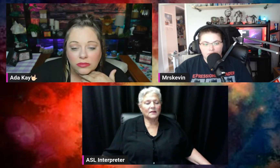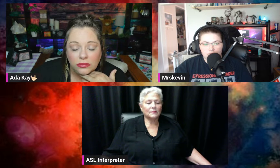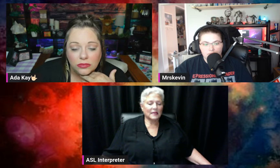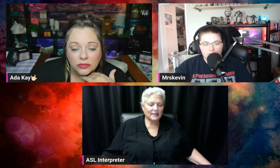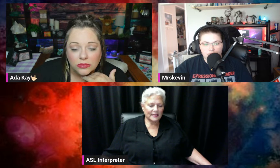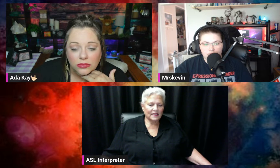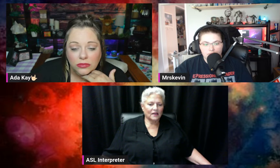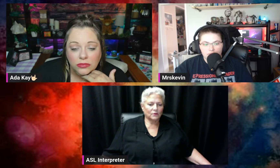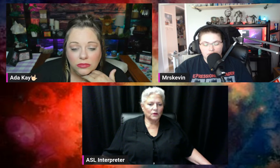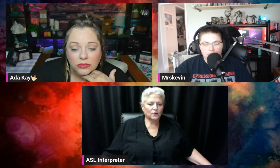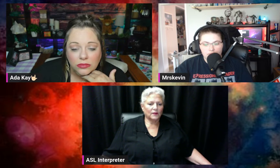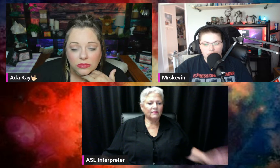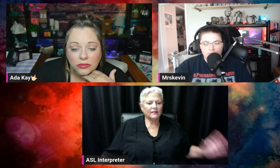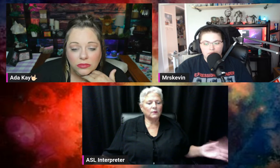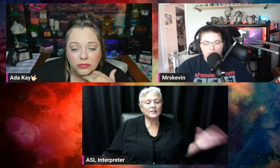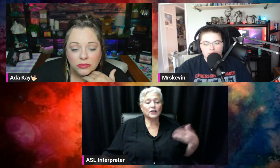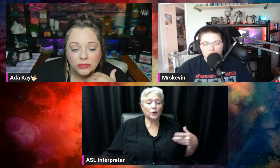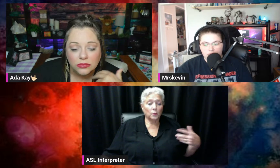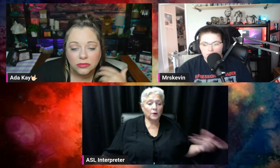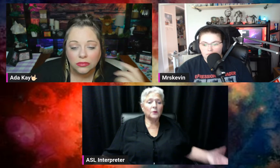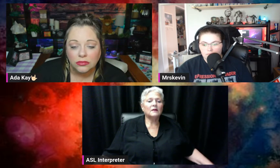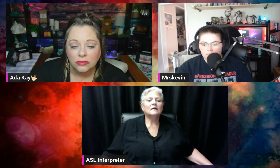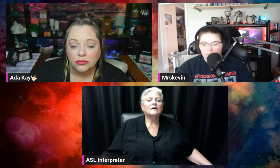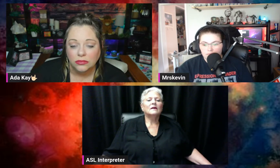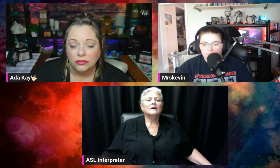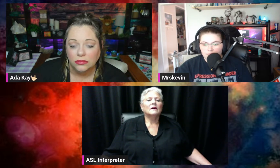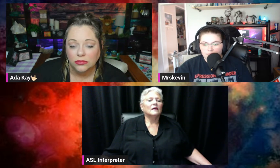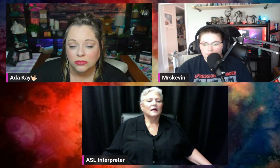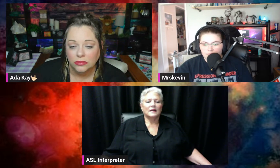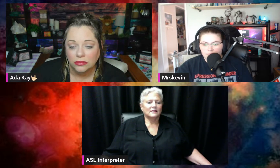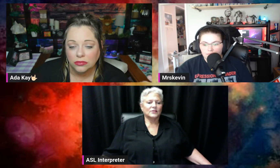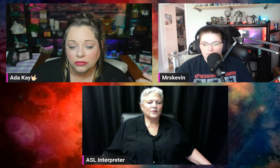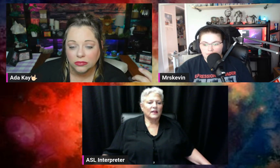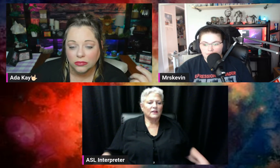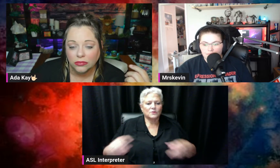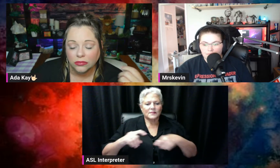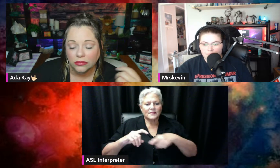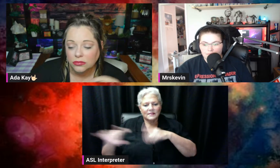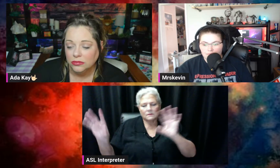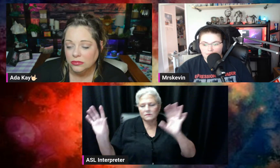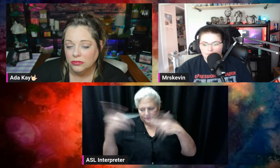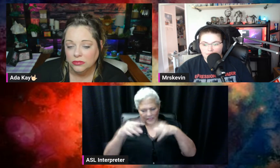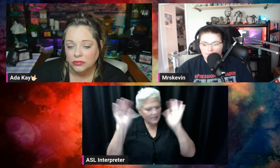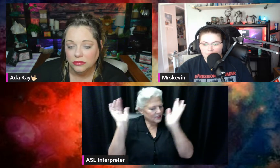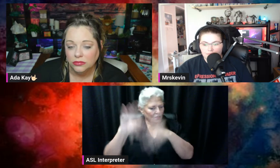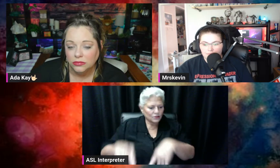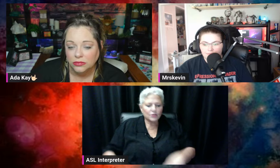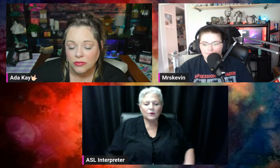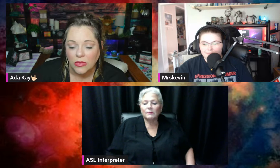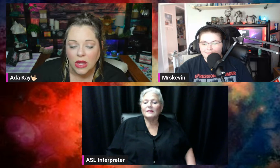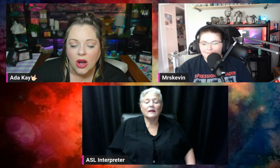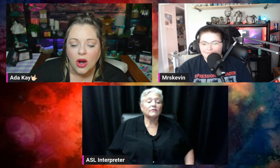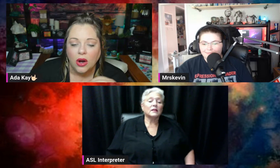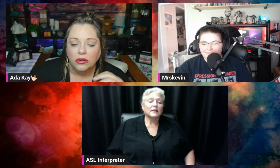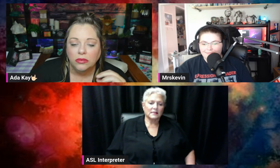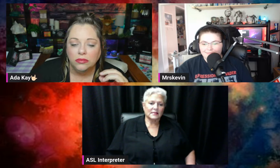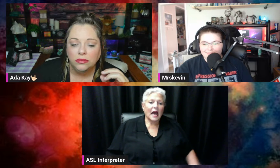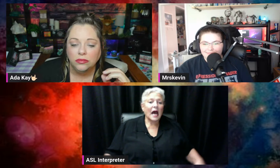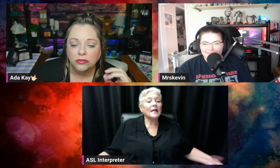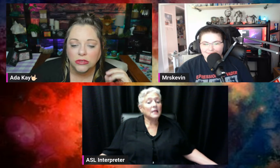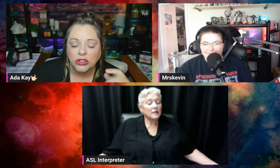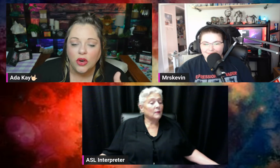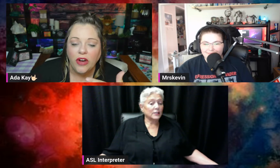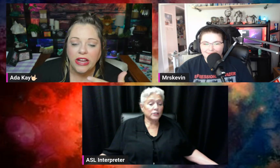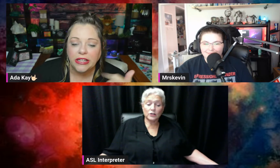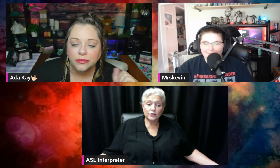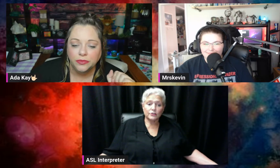because the company I did a lot of work with, they went to Globo. And so they don't, it's a long story, but nevertheless,